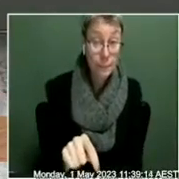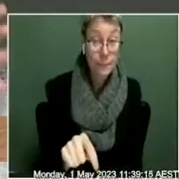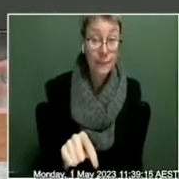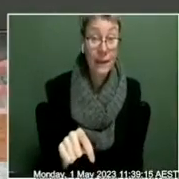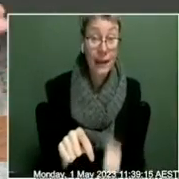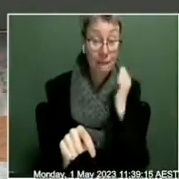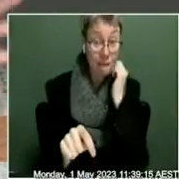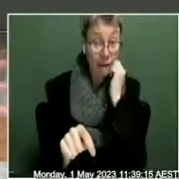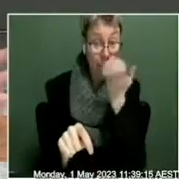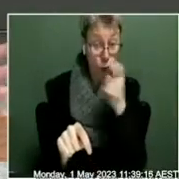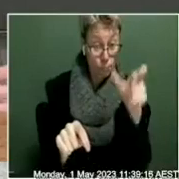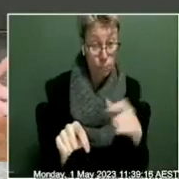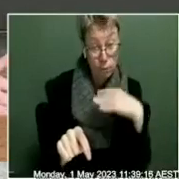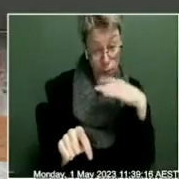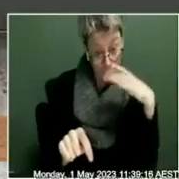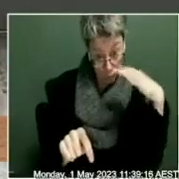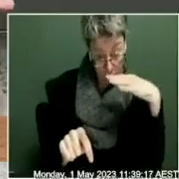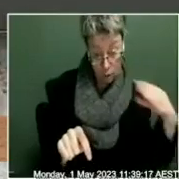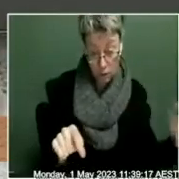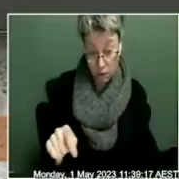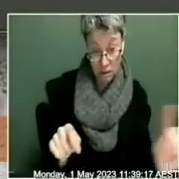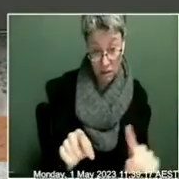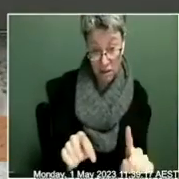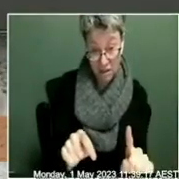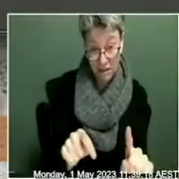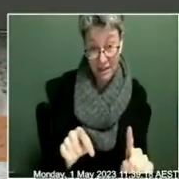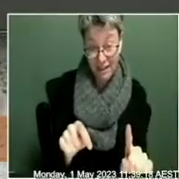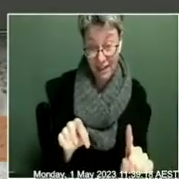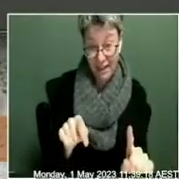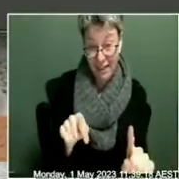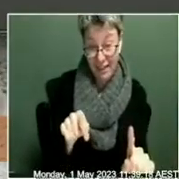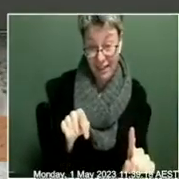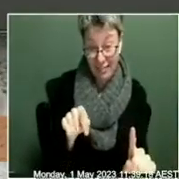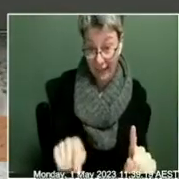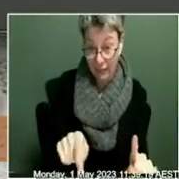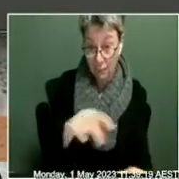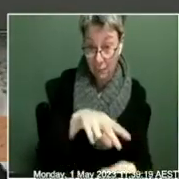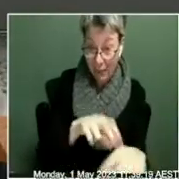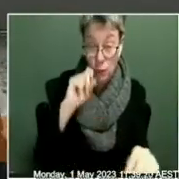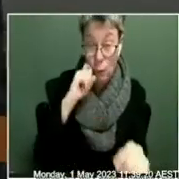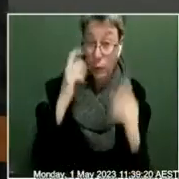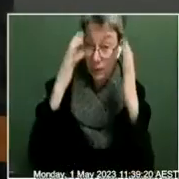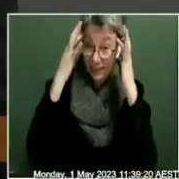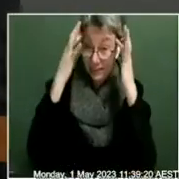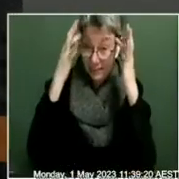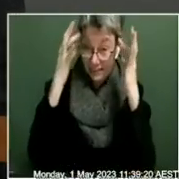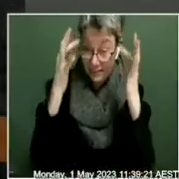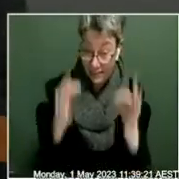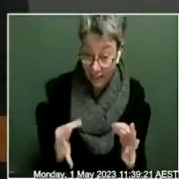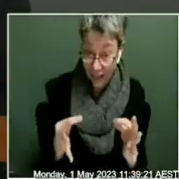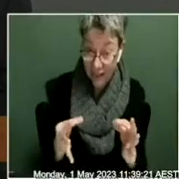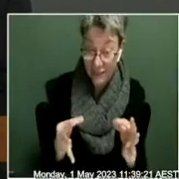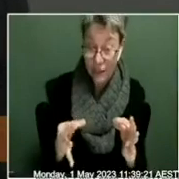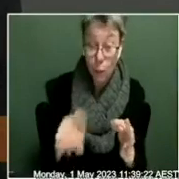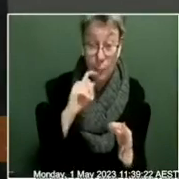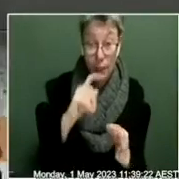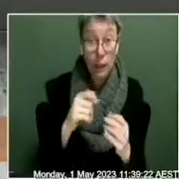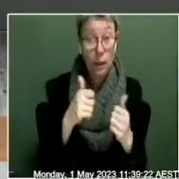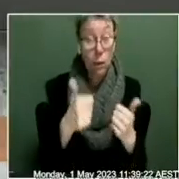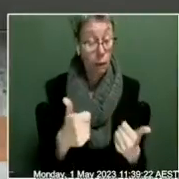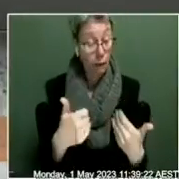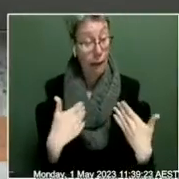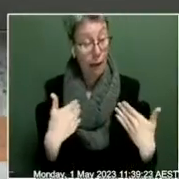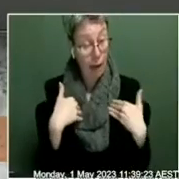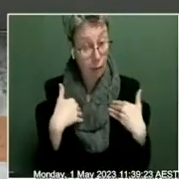helpful, compassionate, health-based response that is envisaged by the expert reference group, or